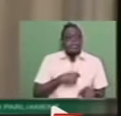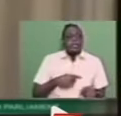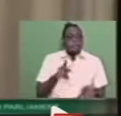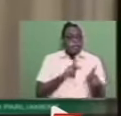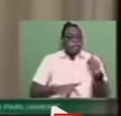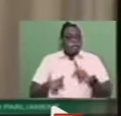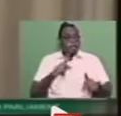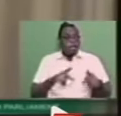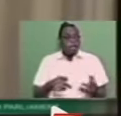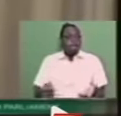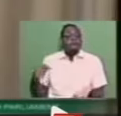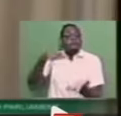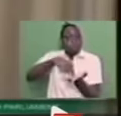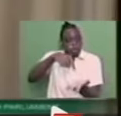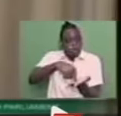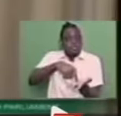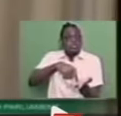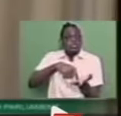easy achievement.